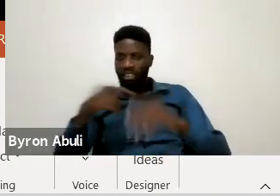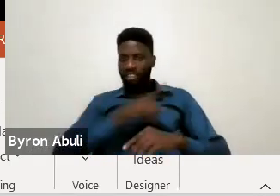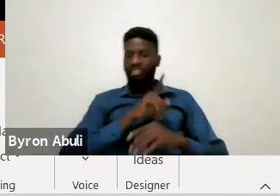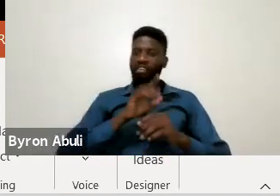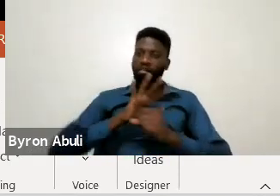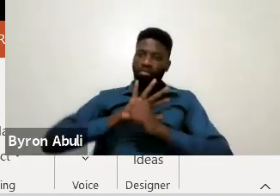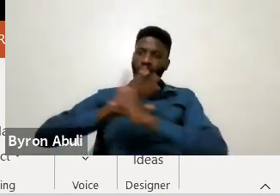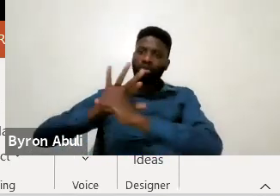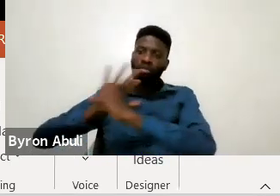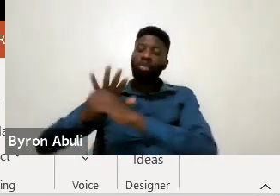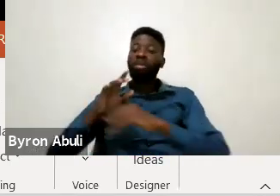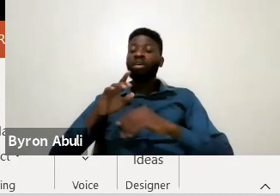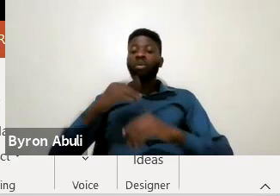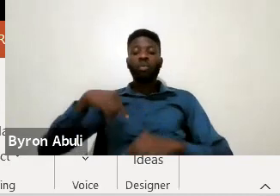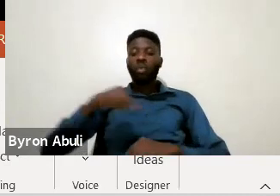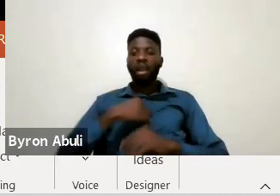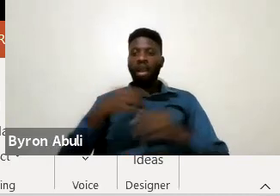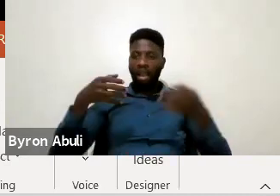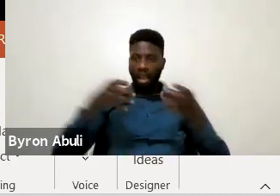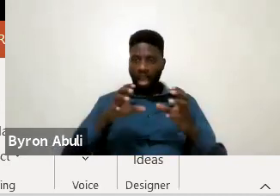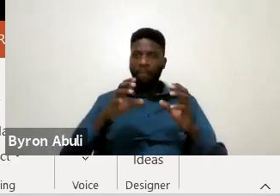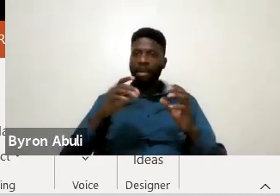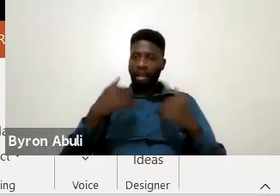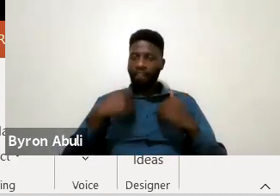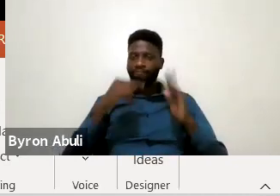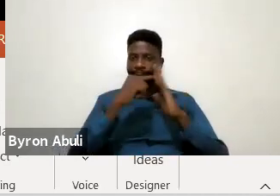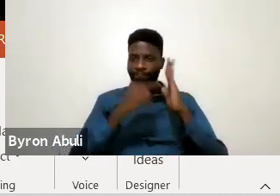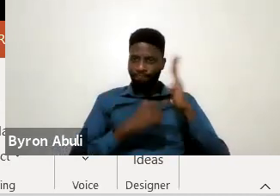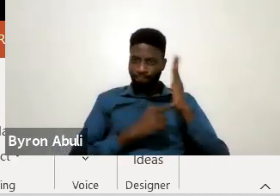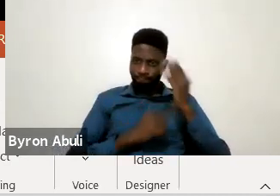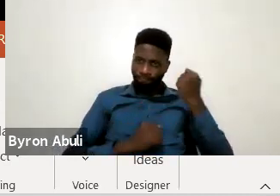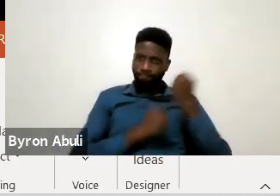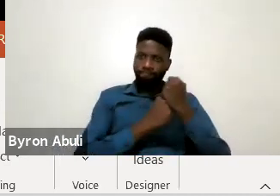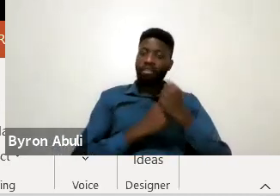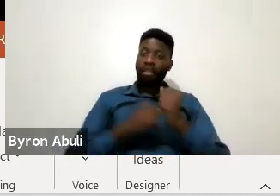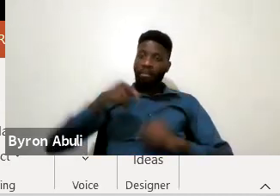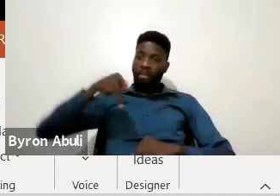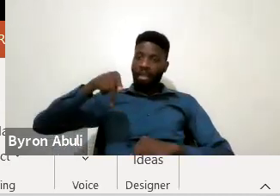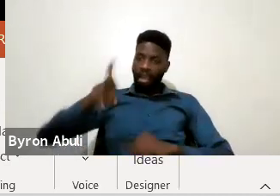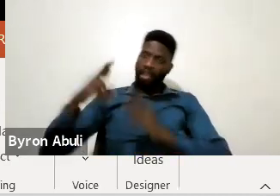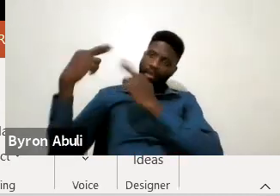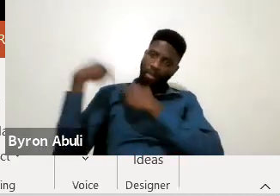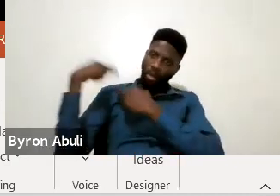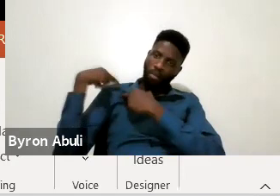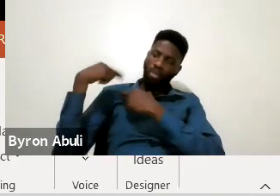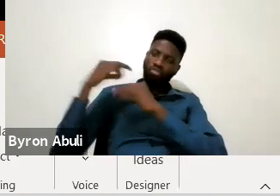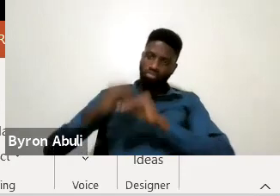company, we uphold these particular things. So you have to be in charge of that narrative. And as you're in charge of that particular narrative, you're